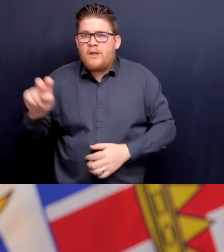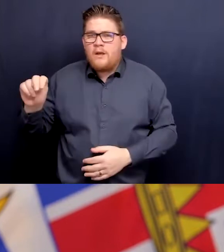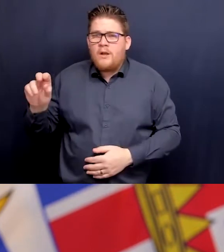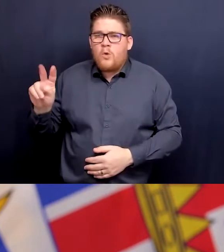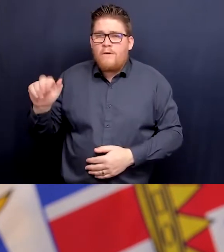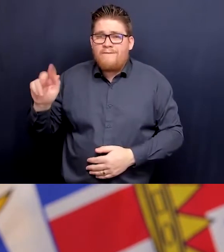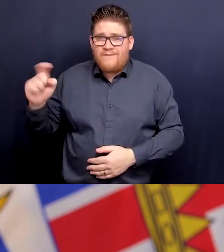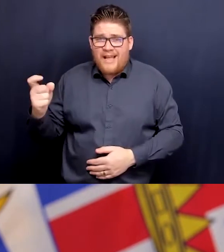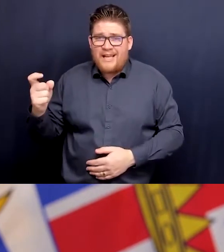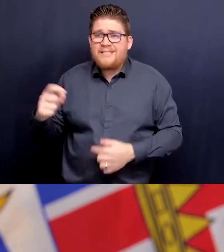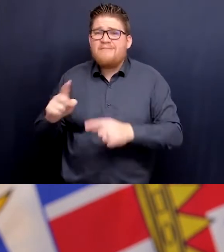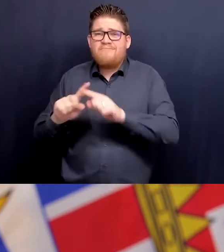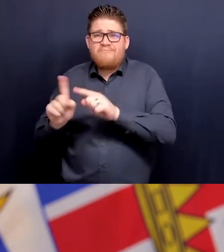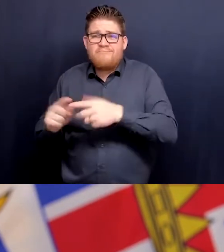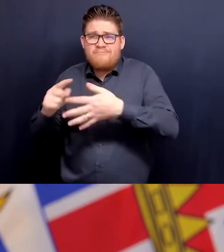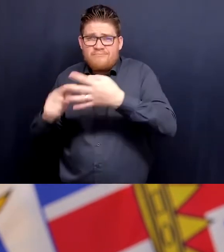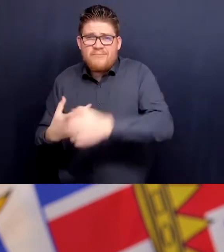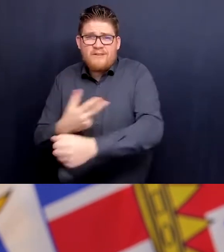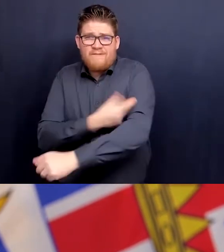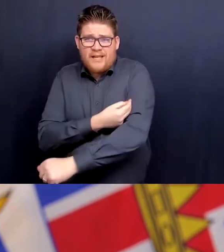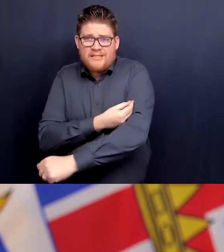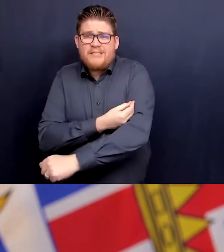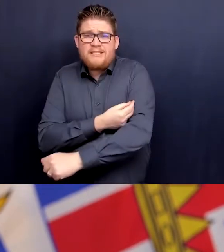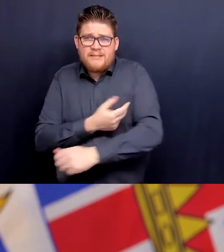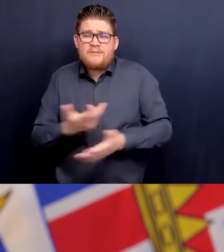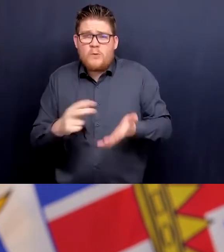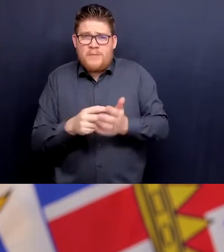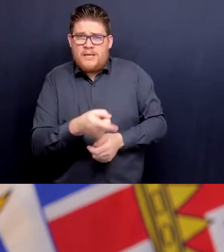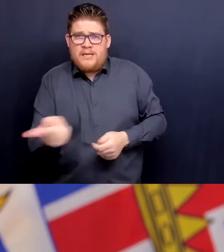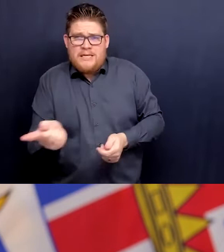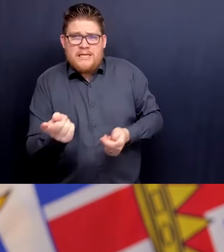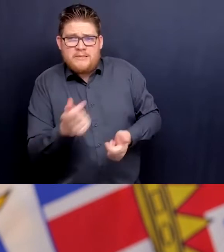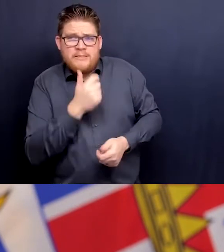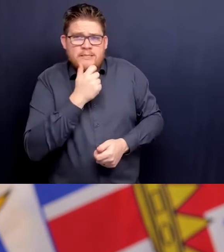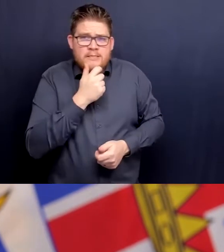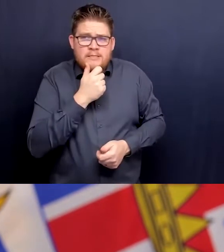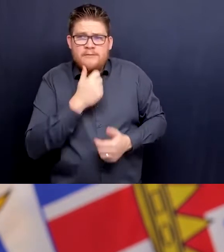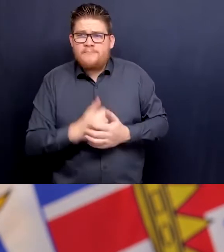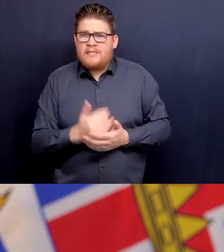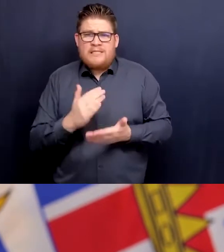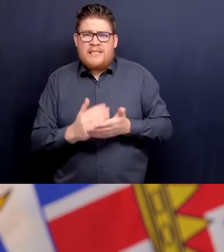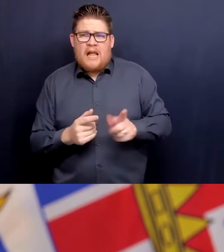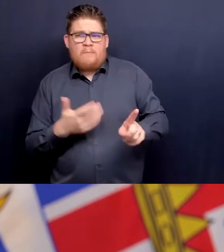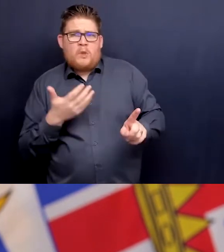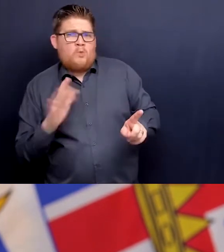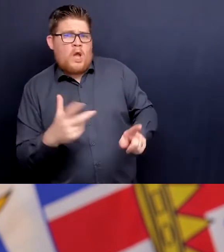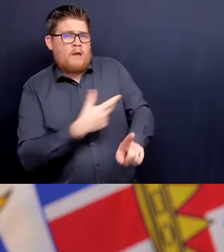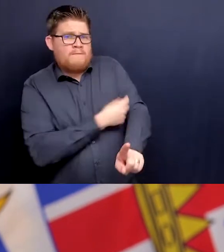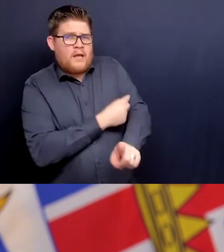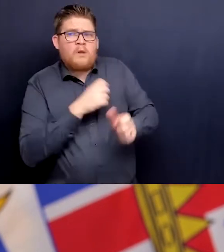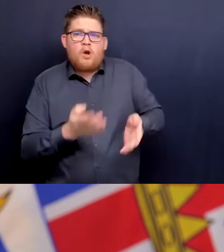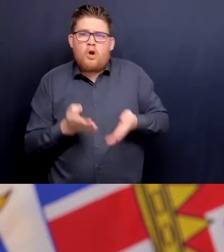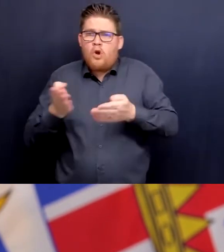other workers who are in who have stepped away from work. So other healthcare workers in our